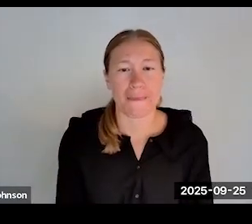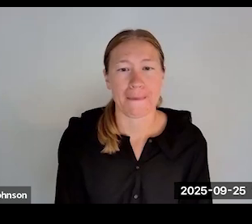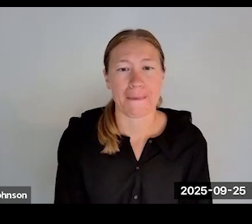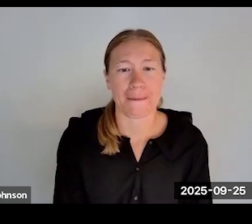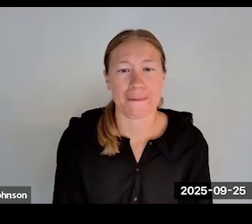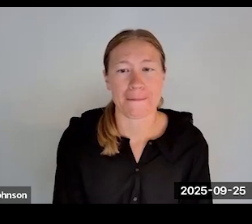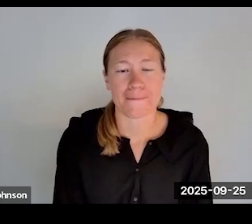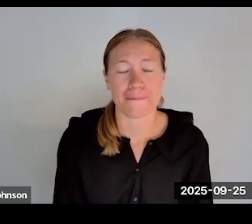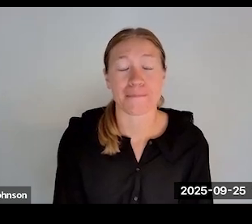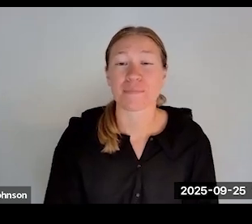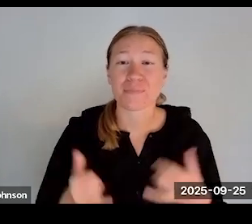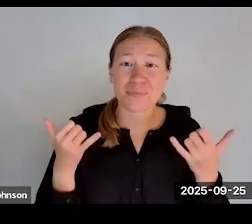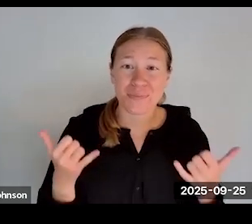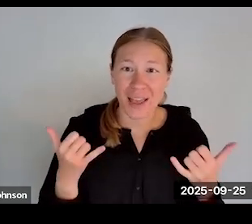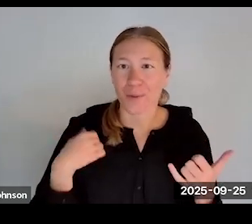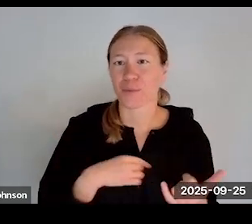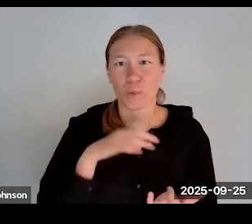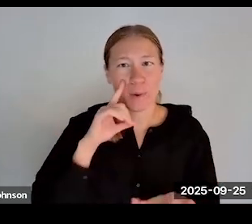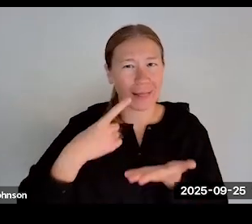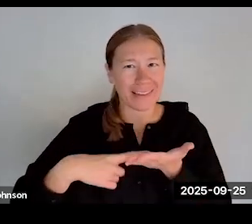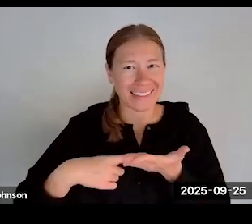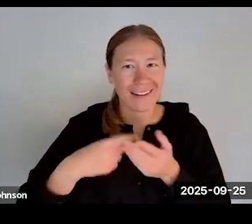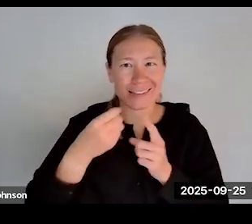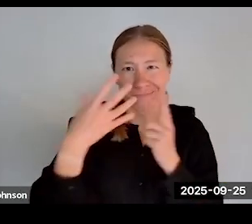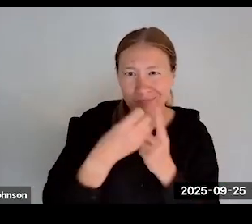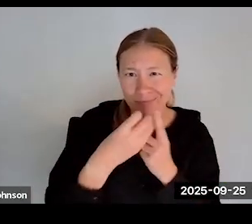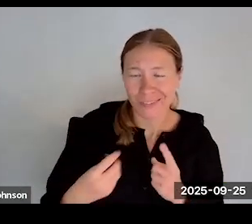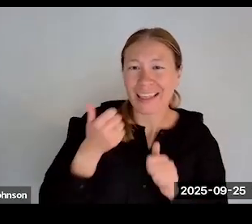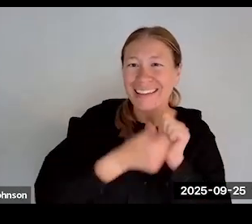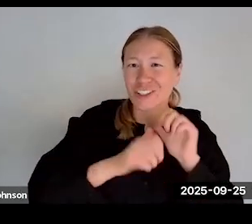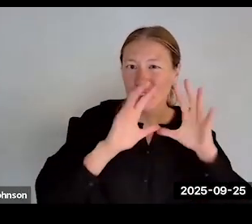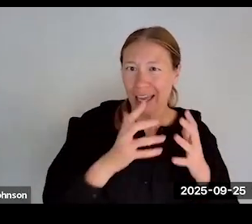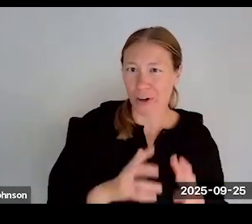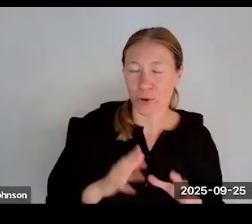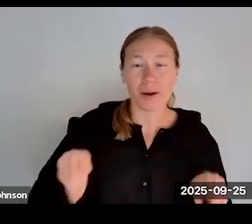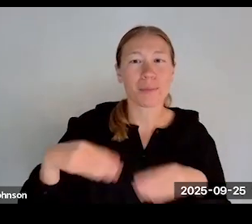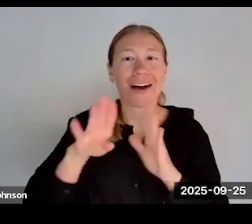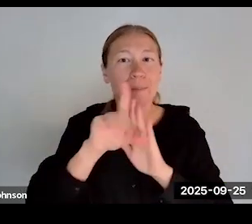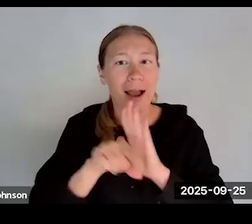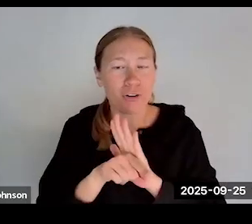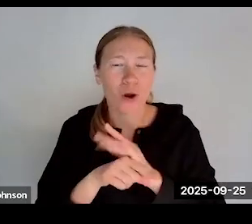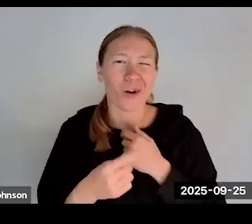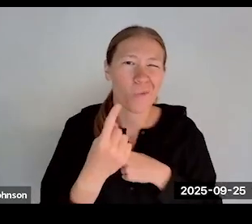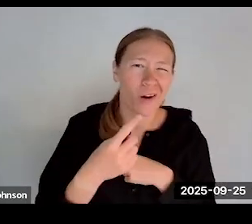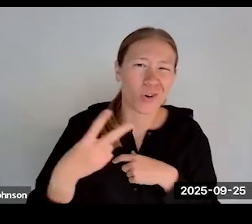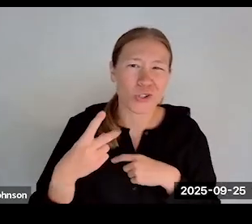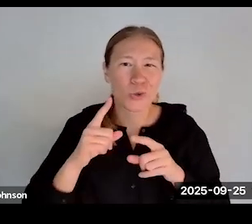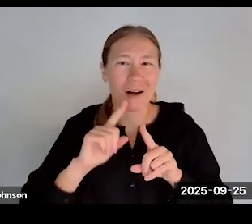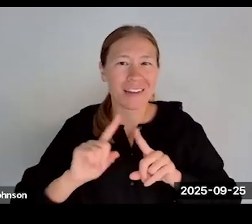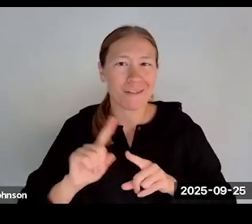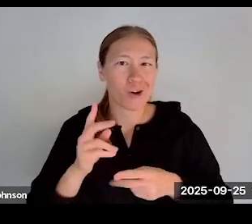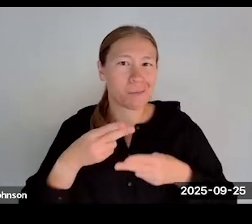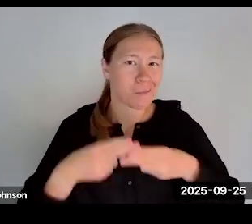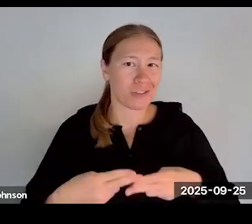So now we're going to spend a little time on each category by providing background on one or two of the medical conditions in each